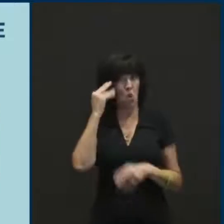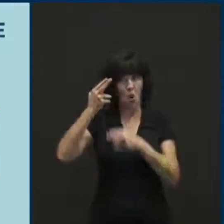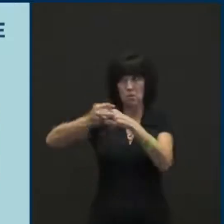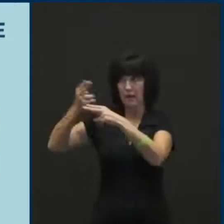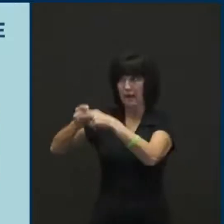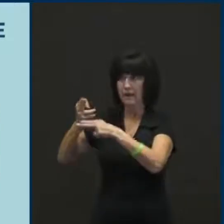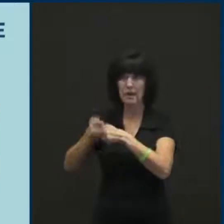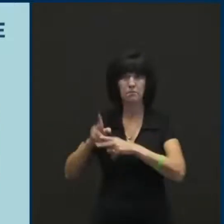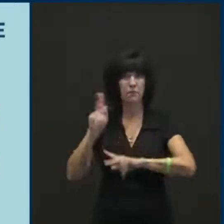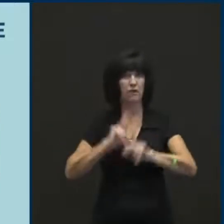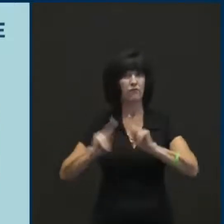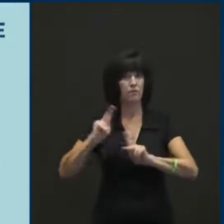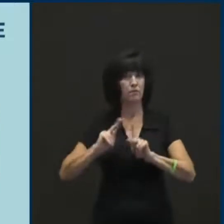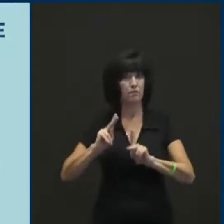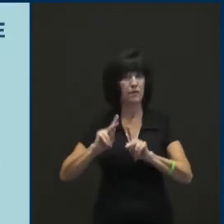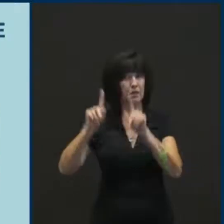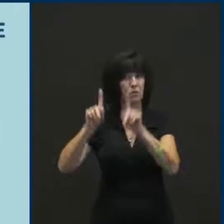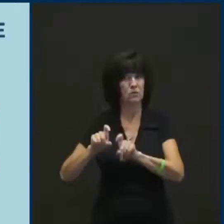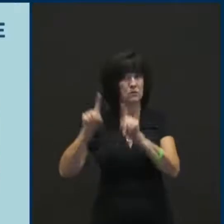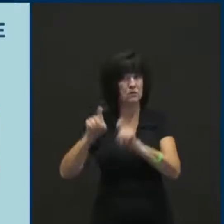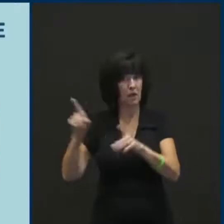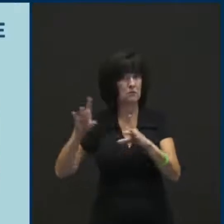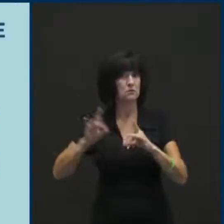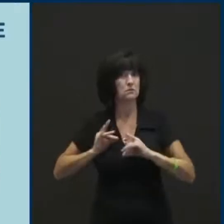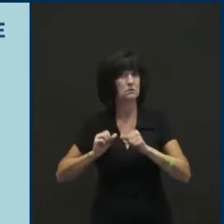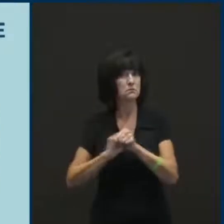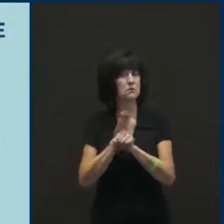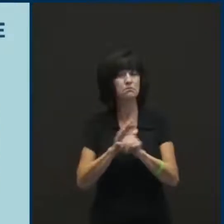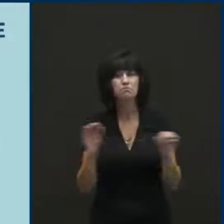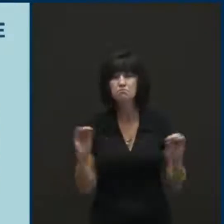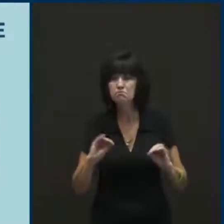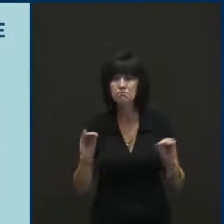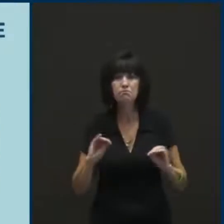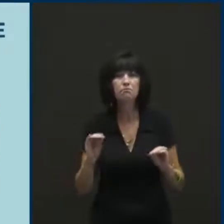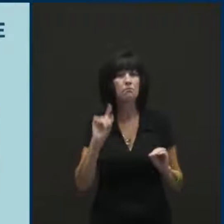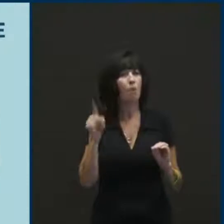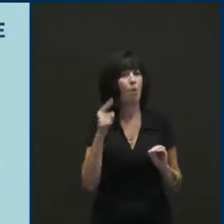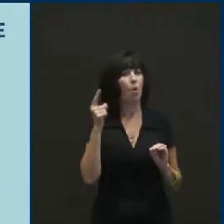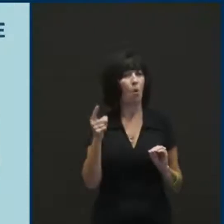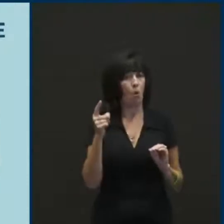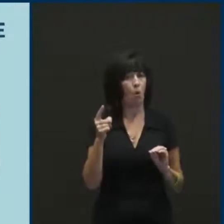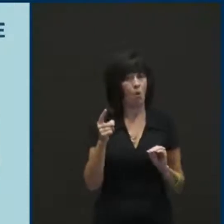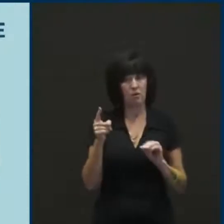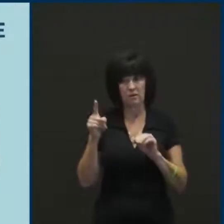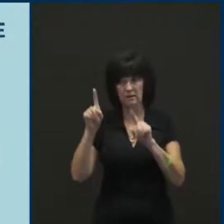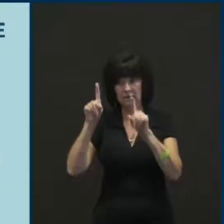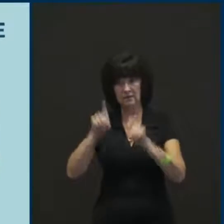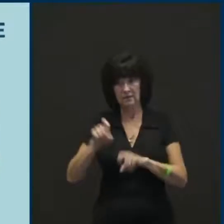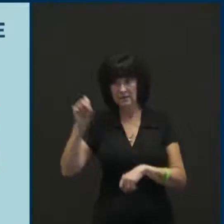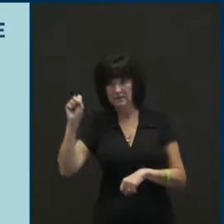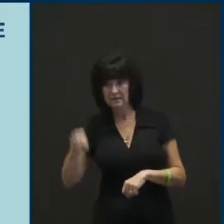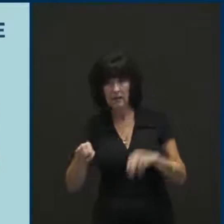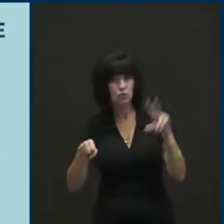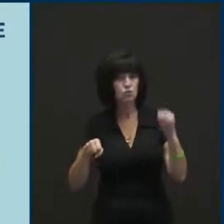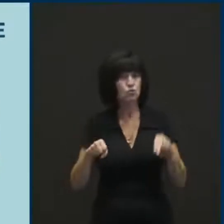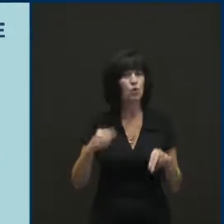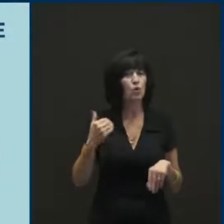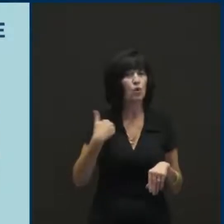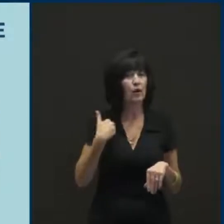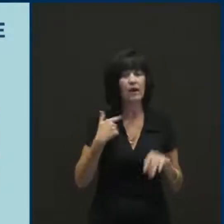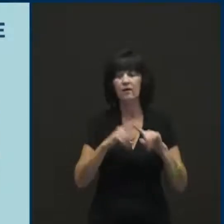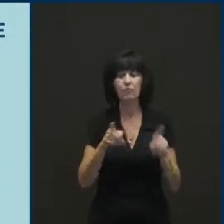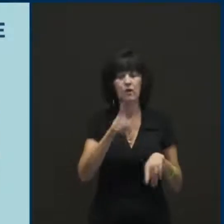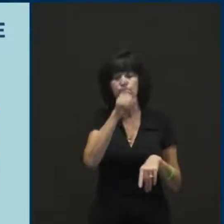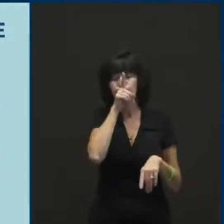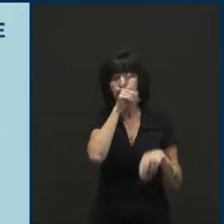came in contact with, other just that it happened if that person triggers it through their participation in the